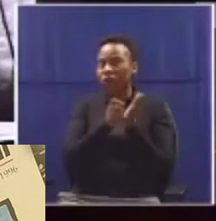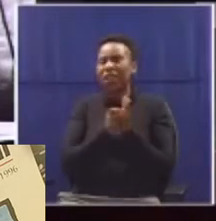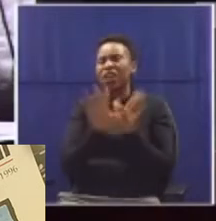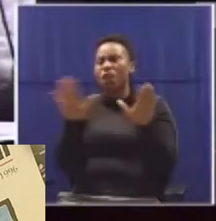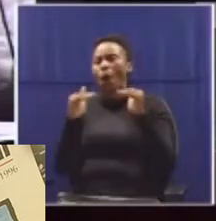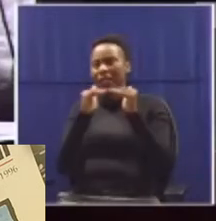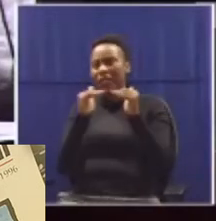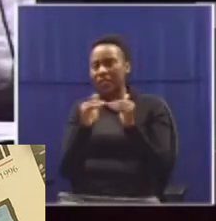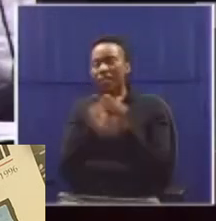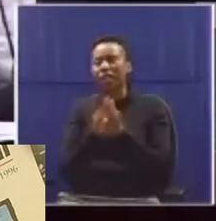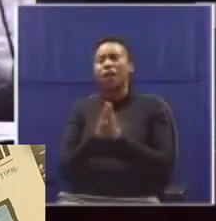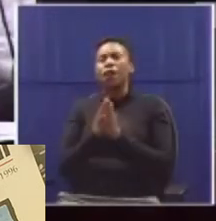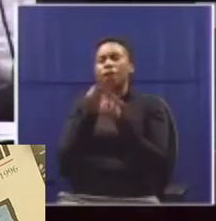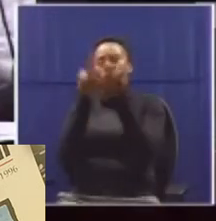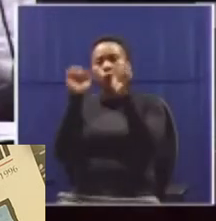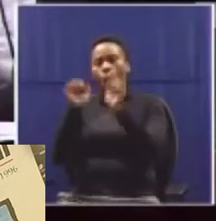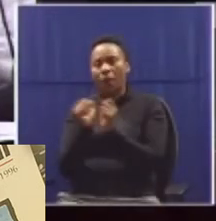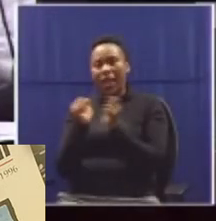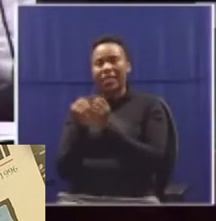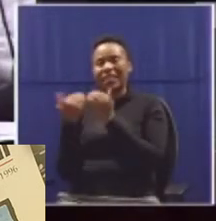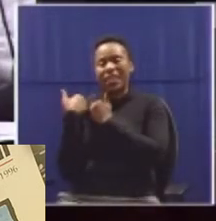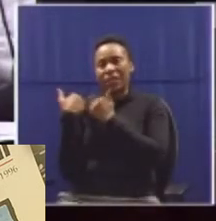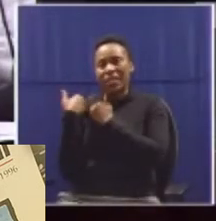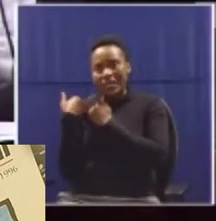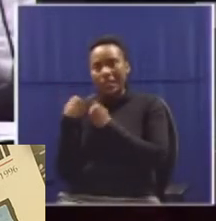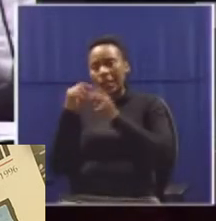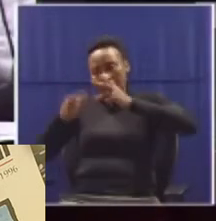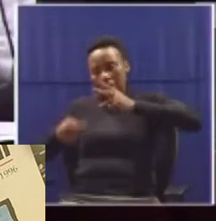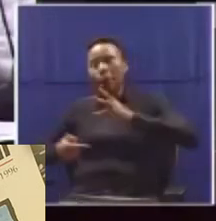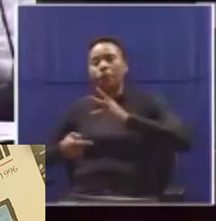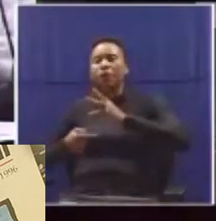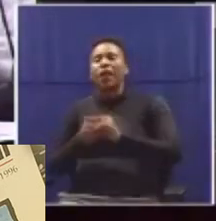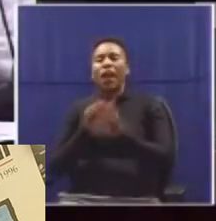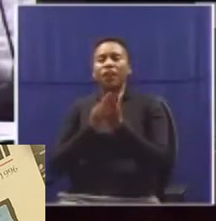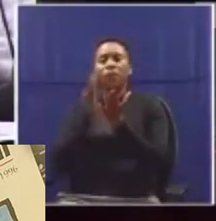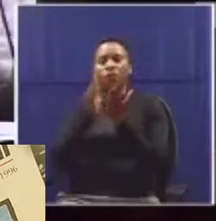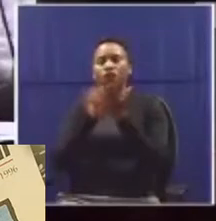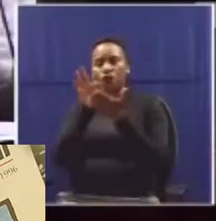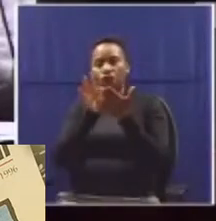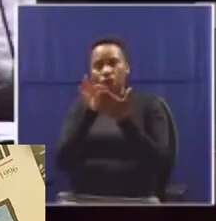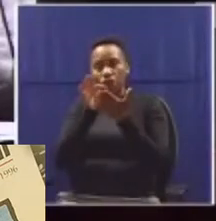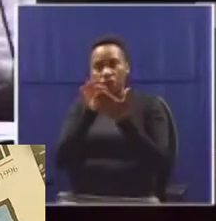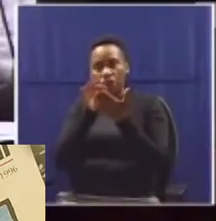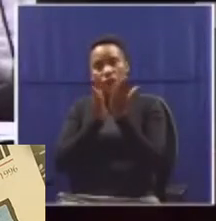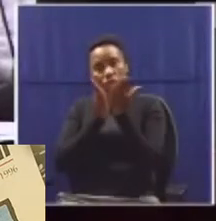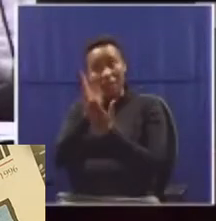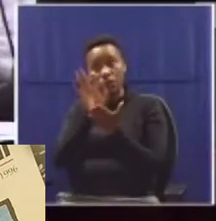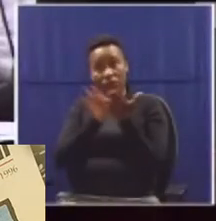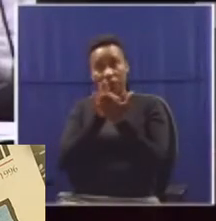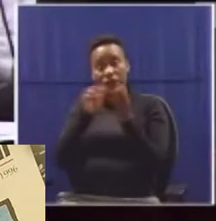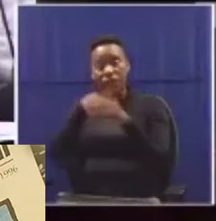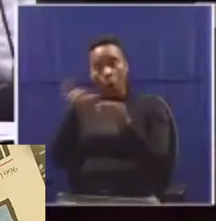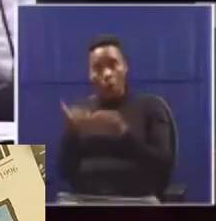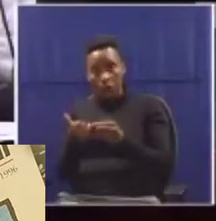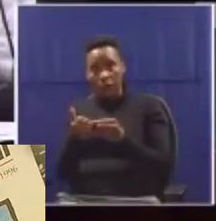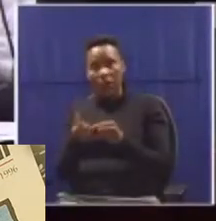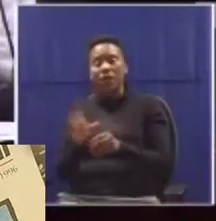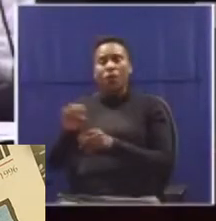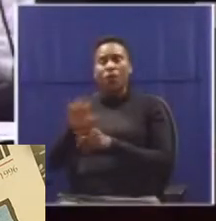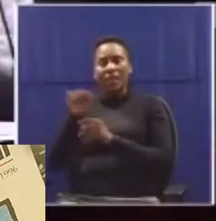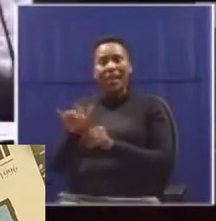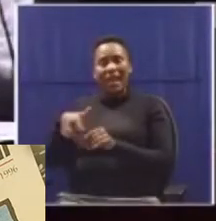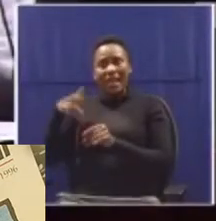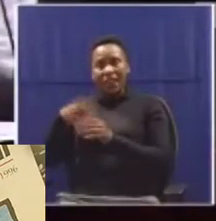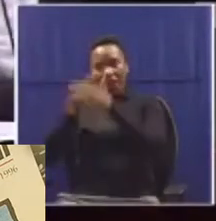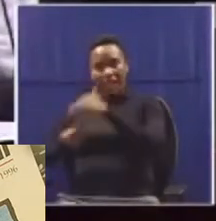freedom and security of the person freedom of assembly and the right to vote for black South Africans living under the apartheid regime